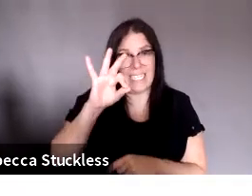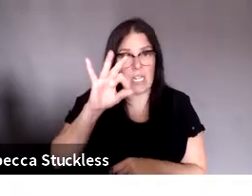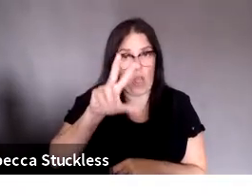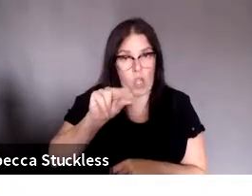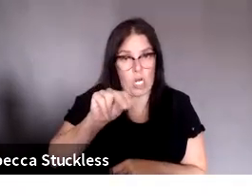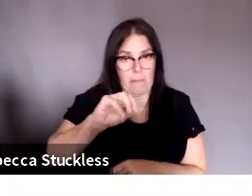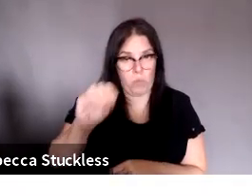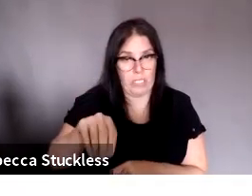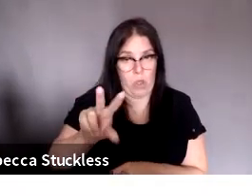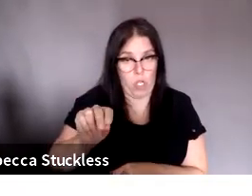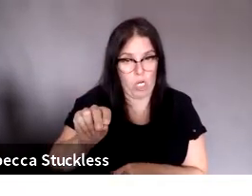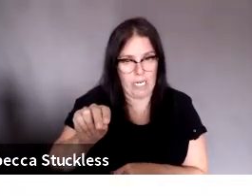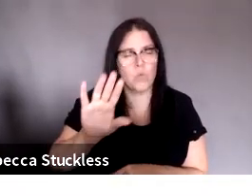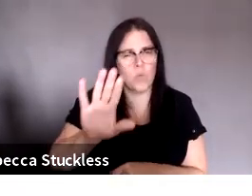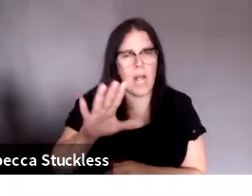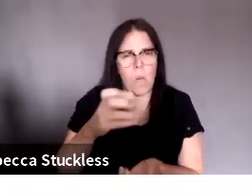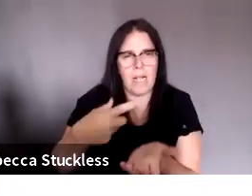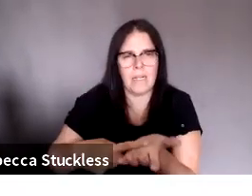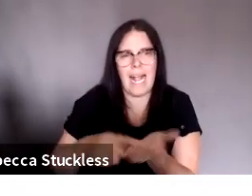little bit about how we get to that 30%.